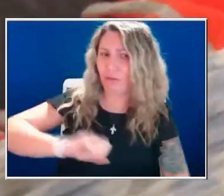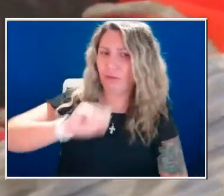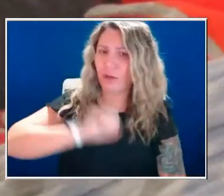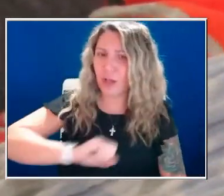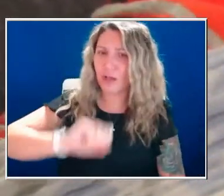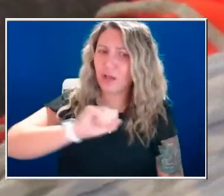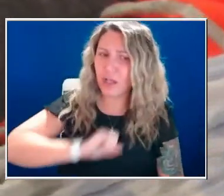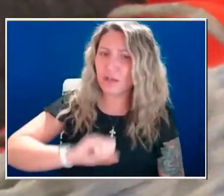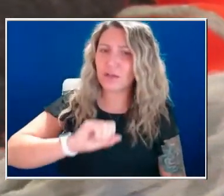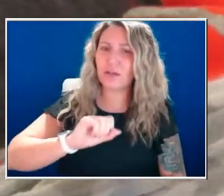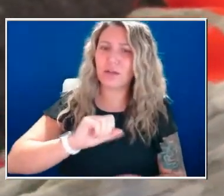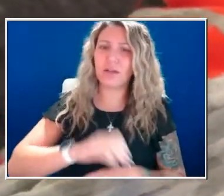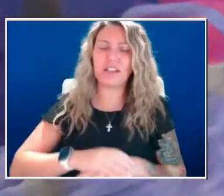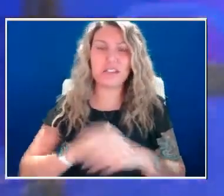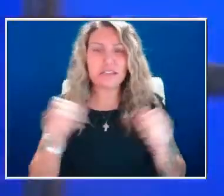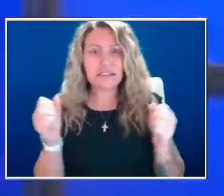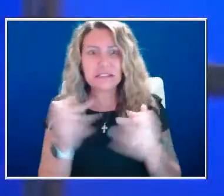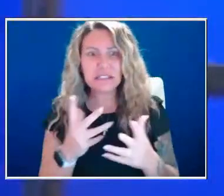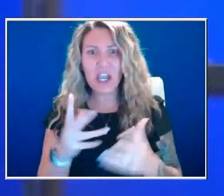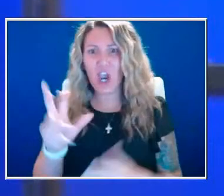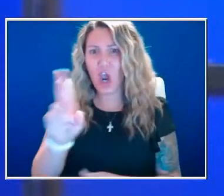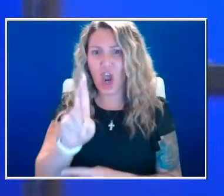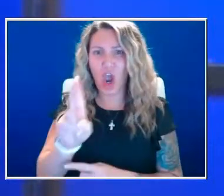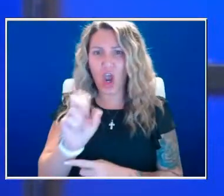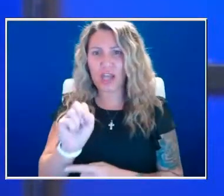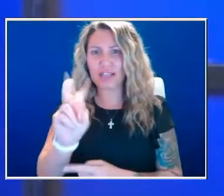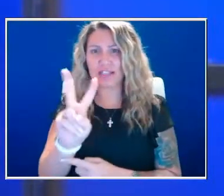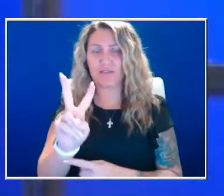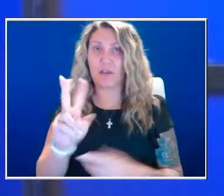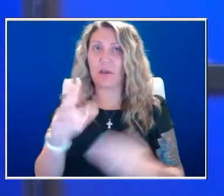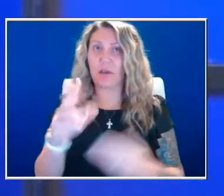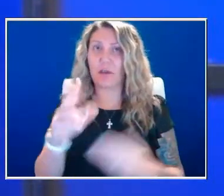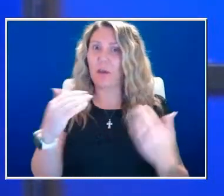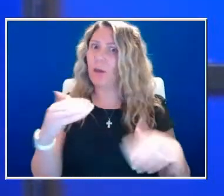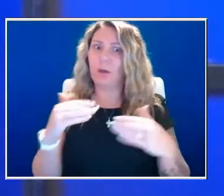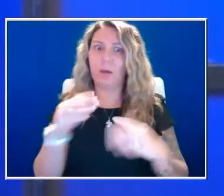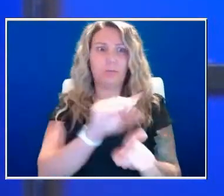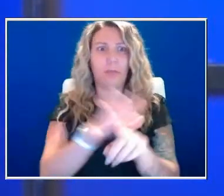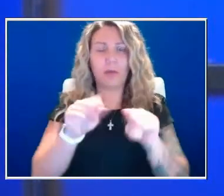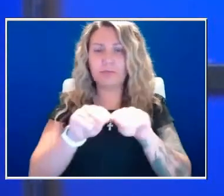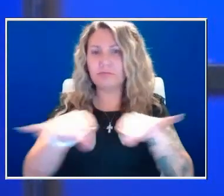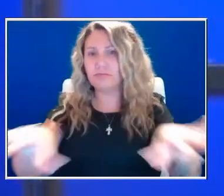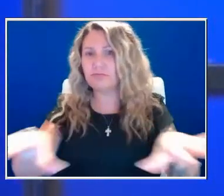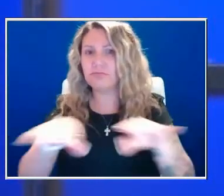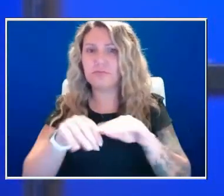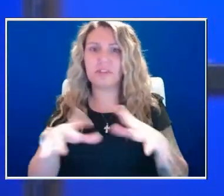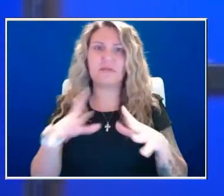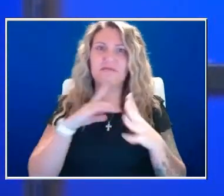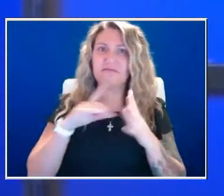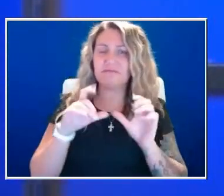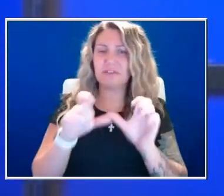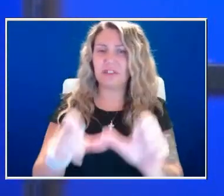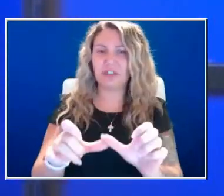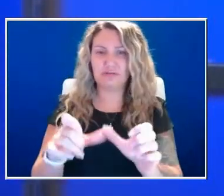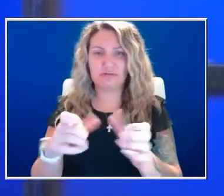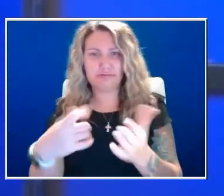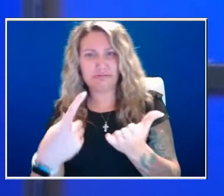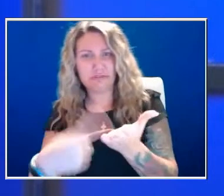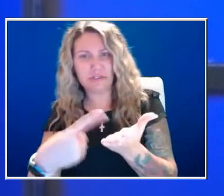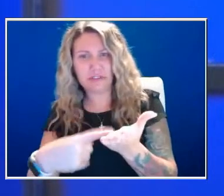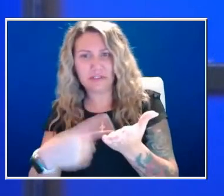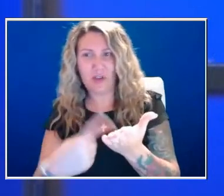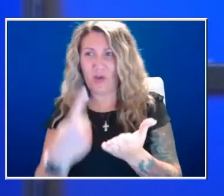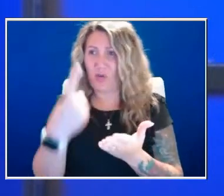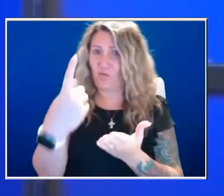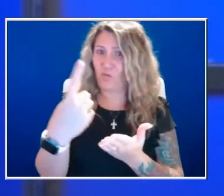So scary. RSV certainly making the rounds, as we have been continuing to talk about. And now one private school in Kansas City, Kansas has shut its doors due